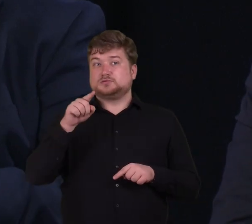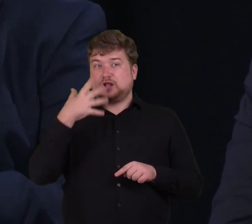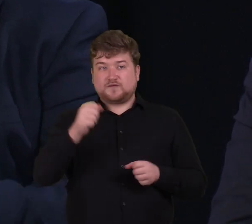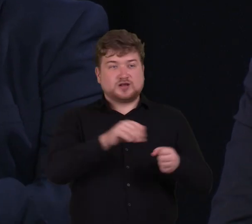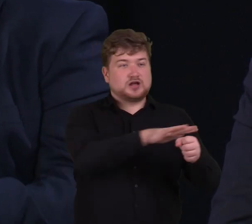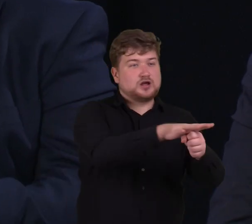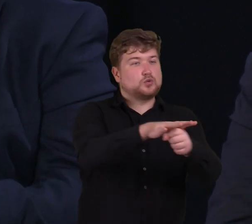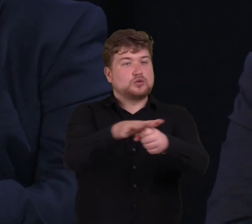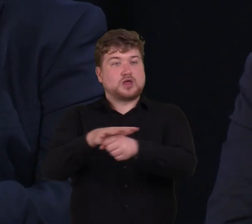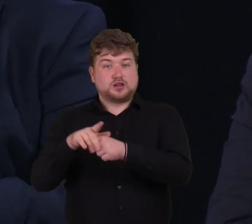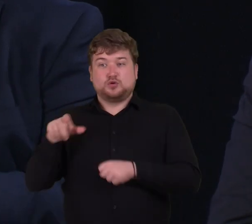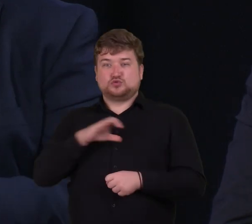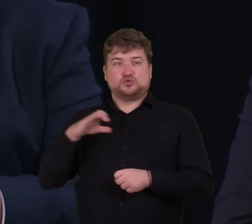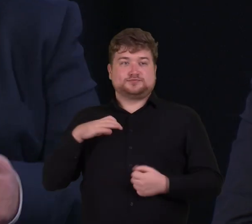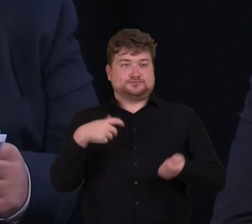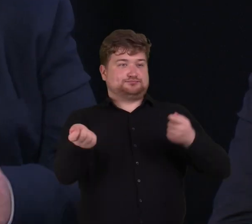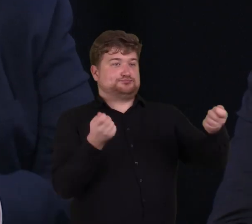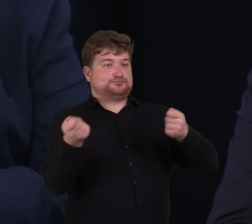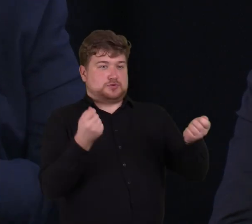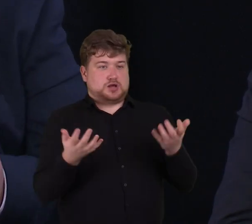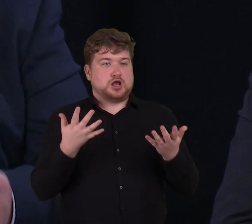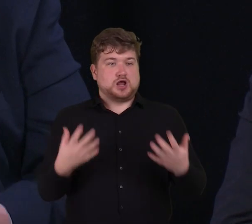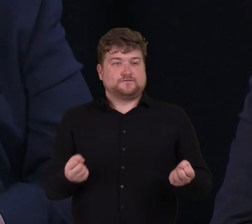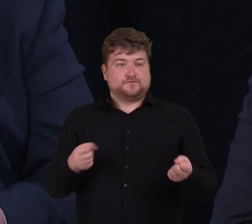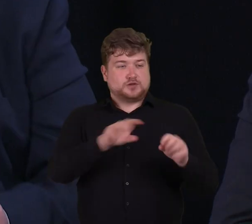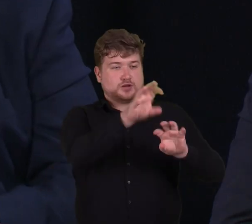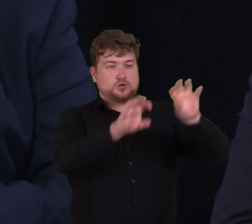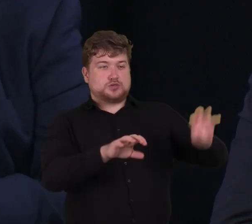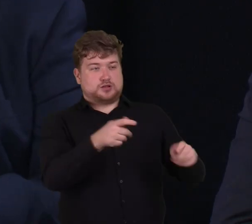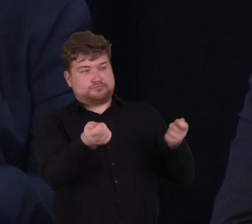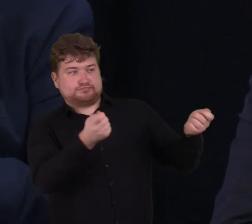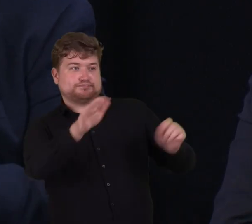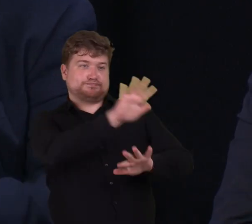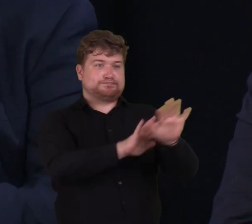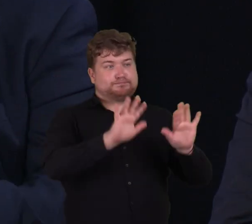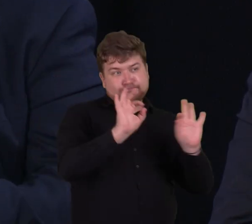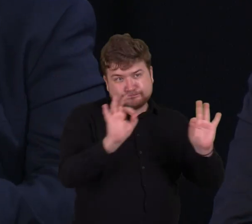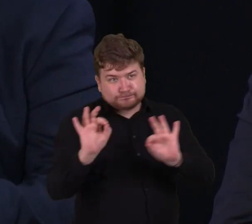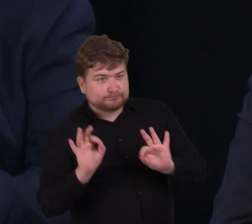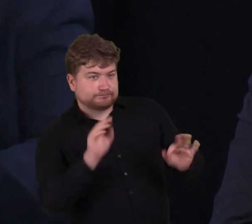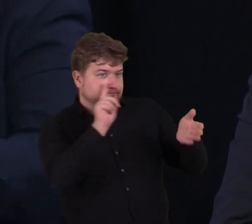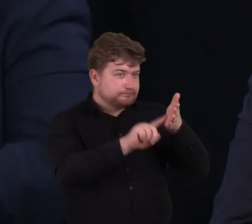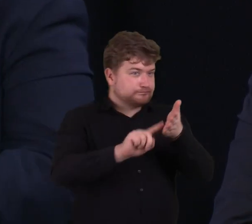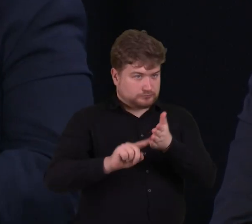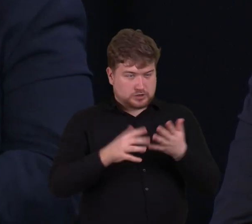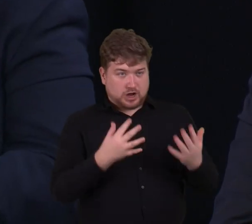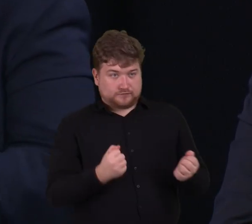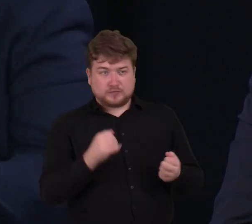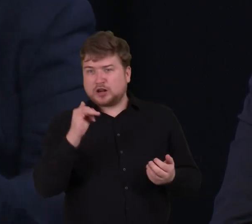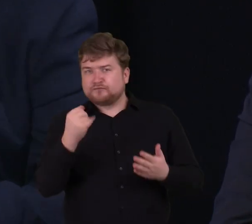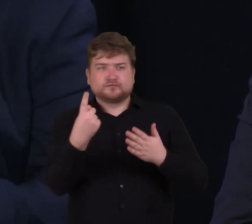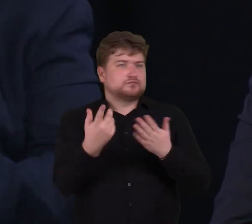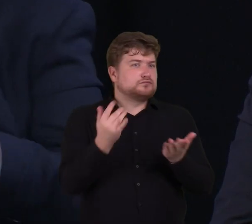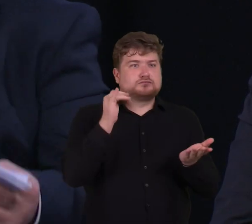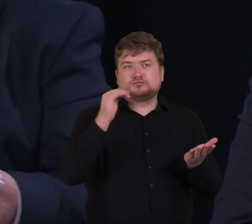droughts and water scarcity. So they found this problem, and they worked with the local action groups